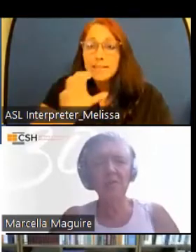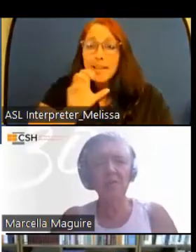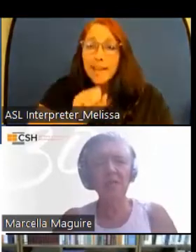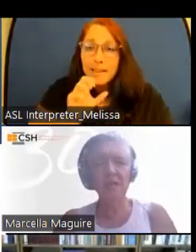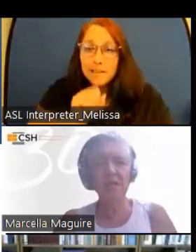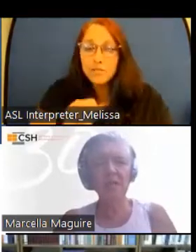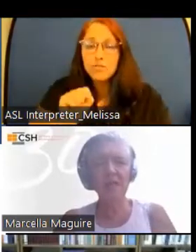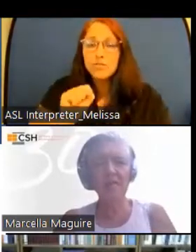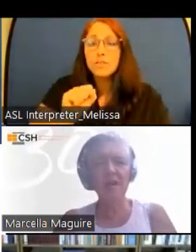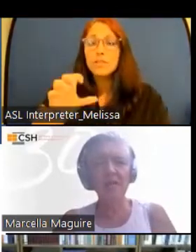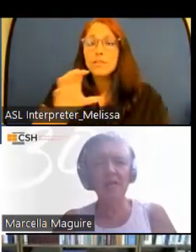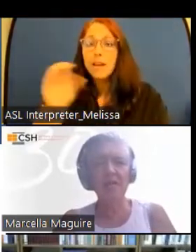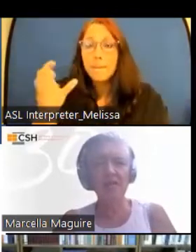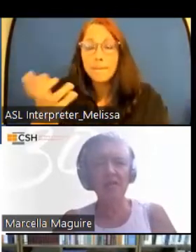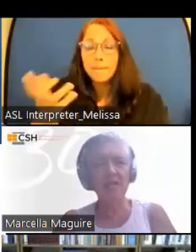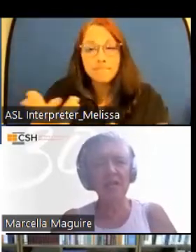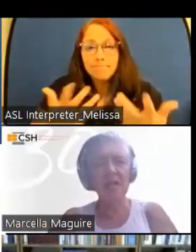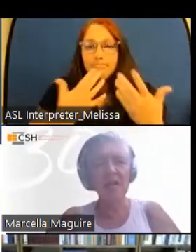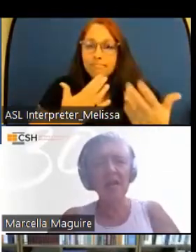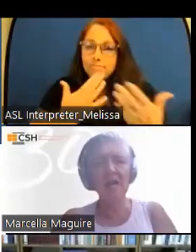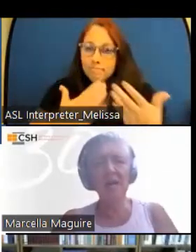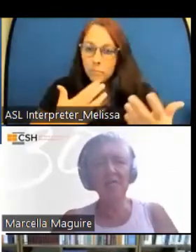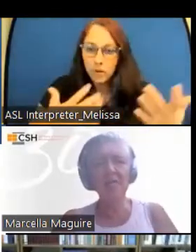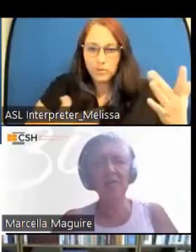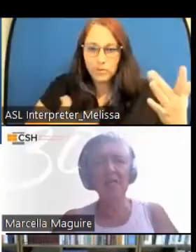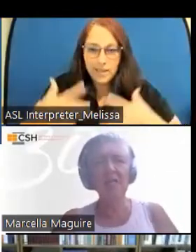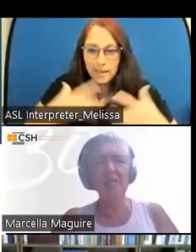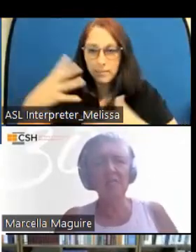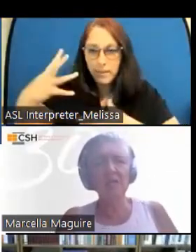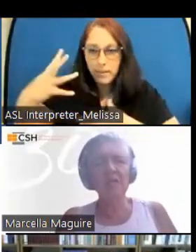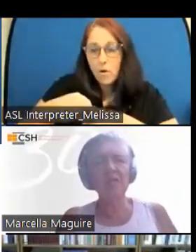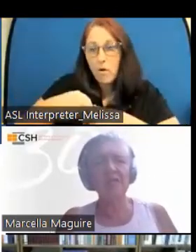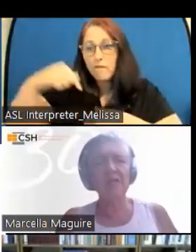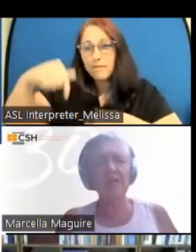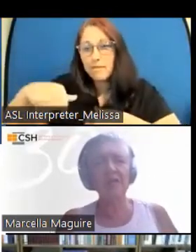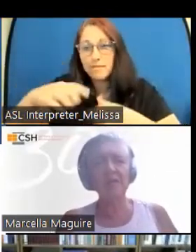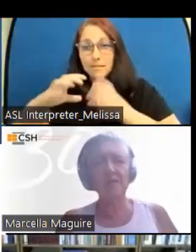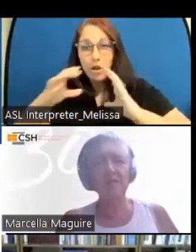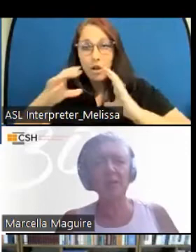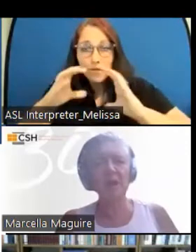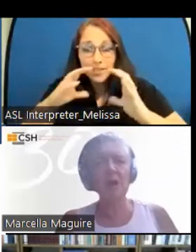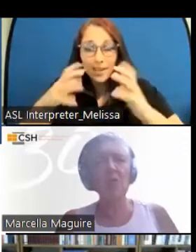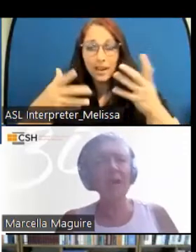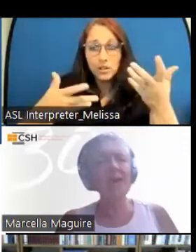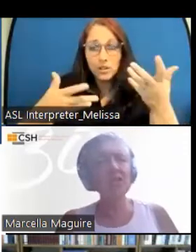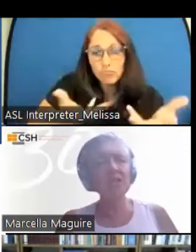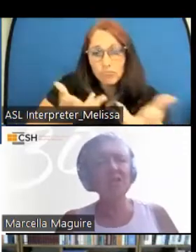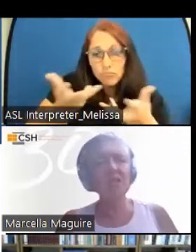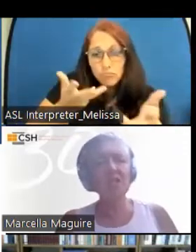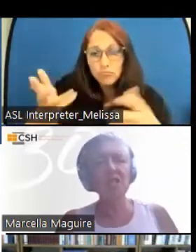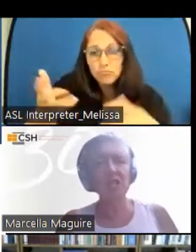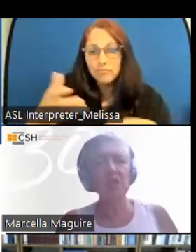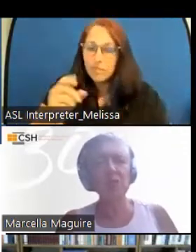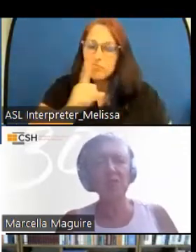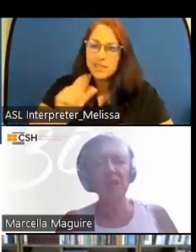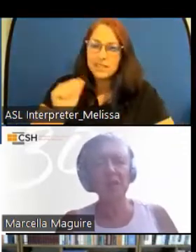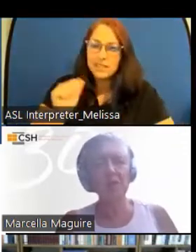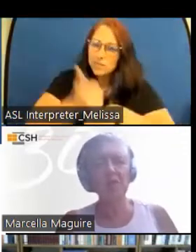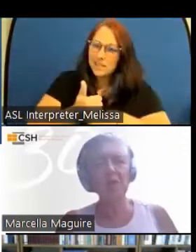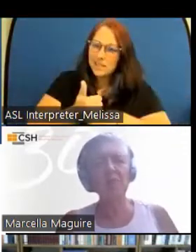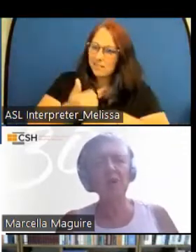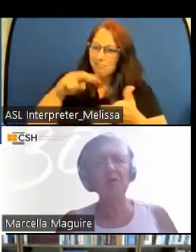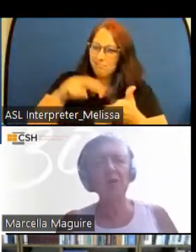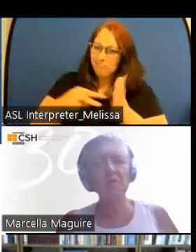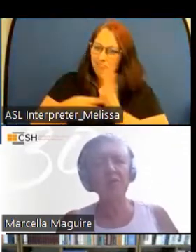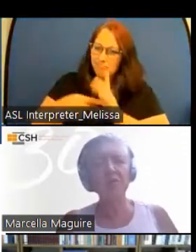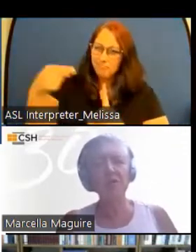We are so excited to have this conversation today, and we are excited to really set the ground here for what actually is a continuum of care